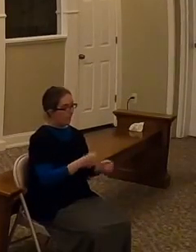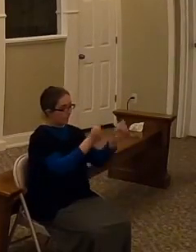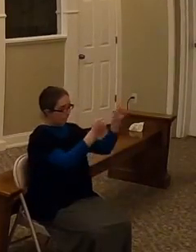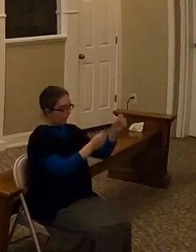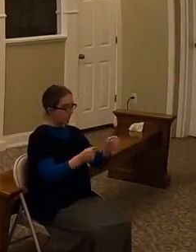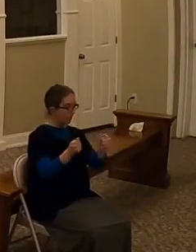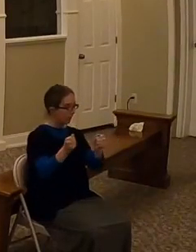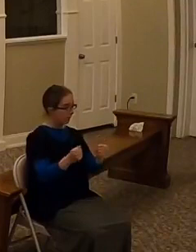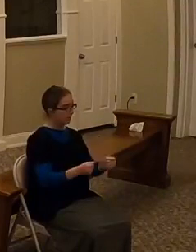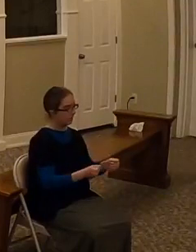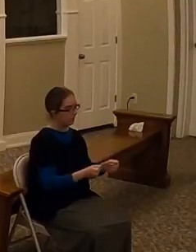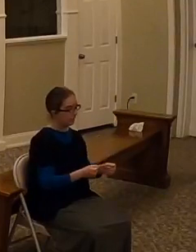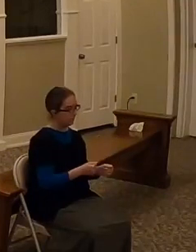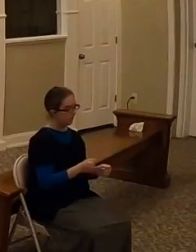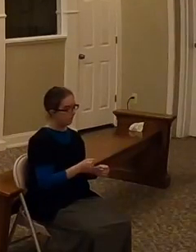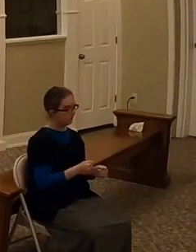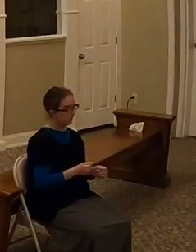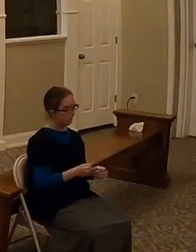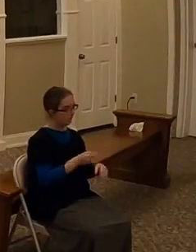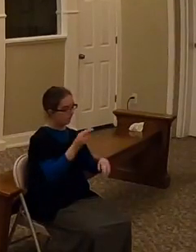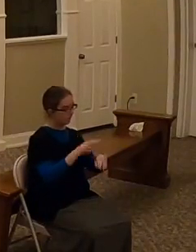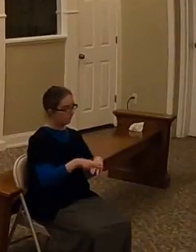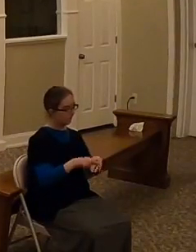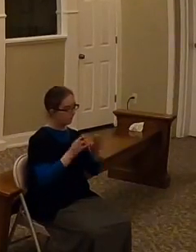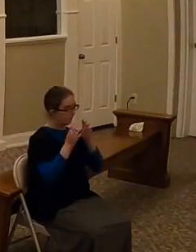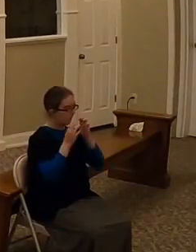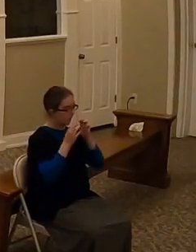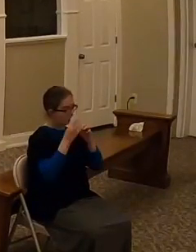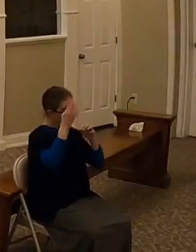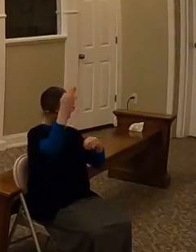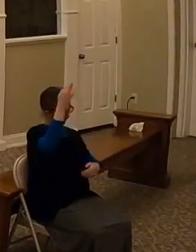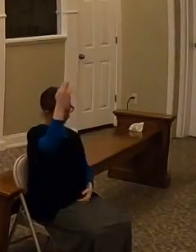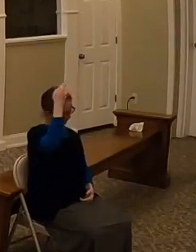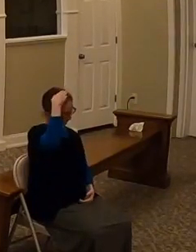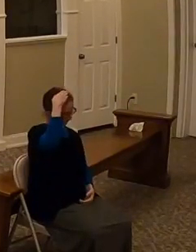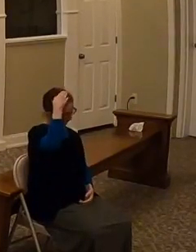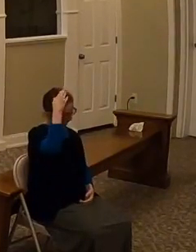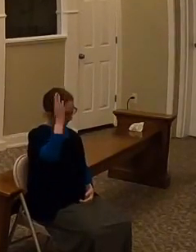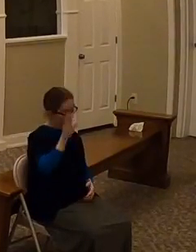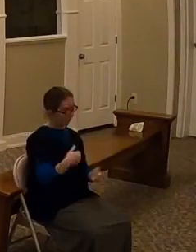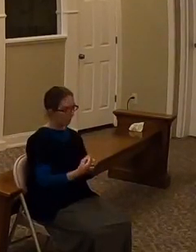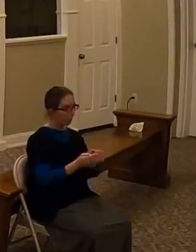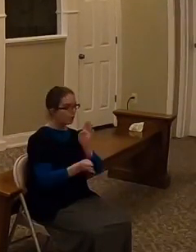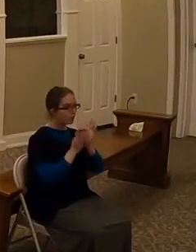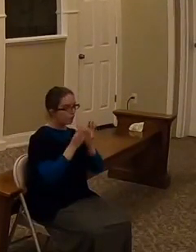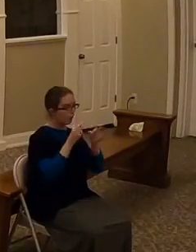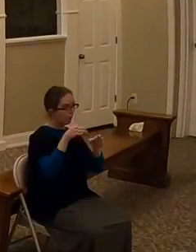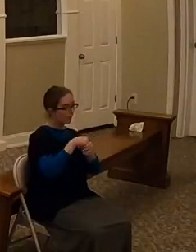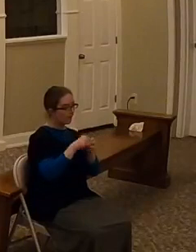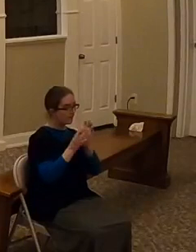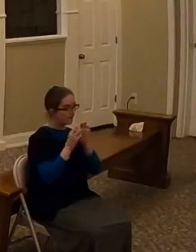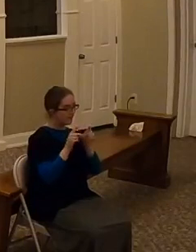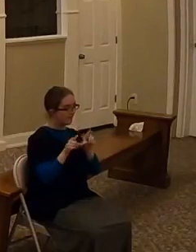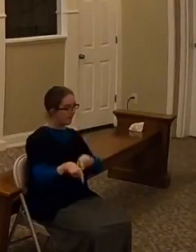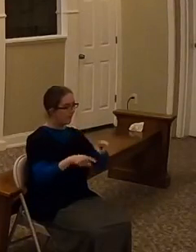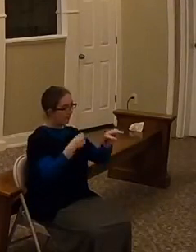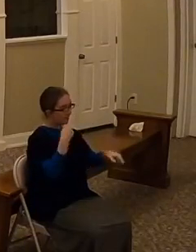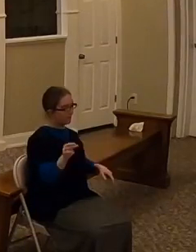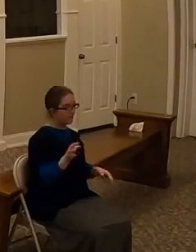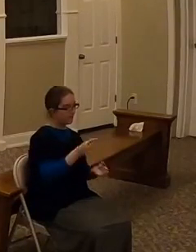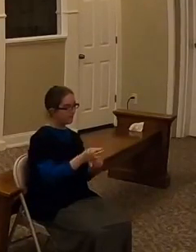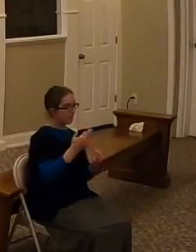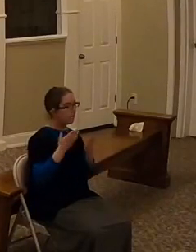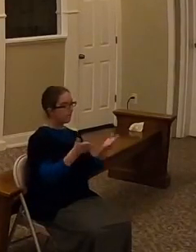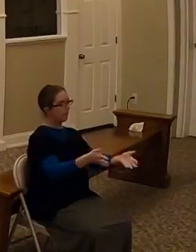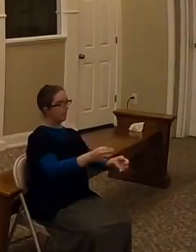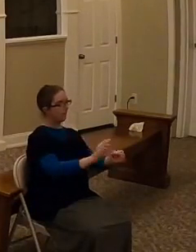from heaven as of a rushing mighty wind, filled all the house where they were sitting, cloven tongues like as a fire set upon each of them. And they all began to speak with tongues as the Spirit gave